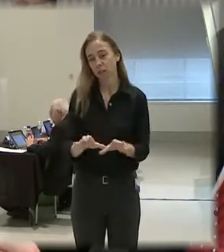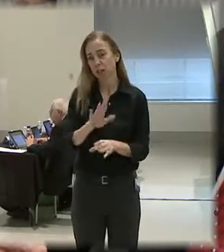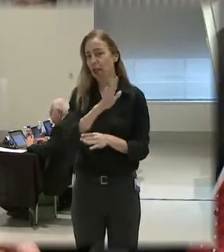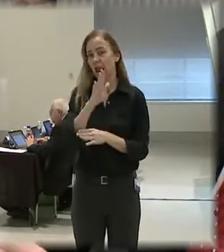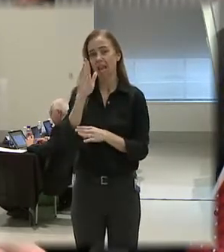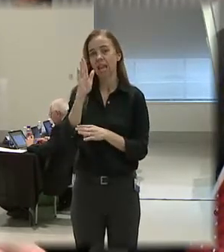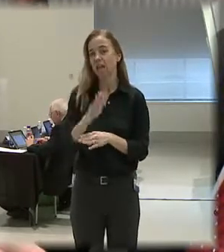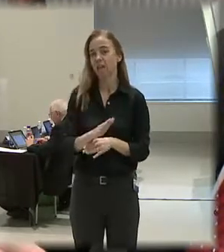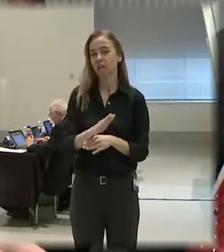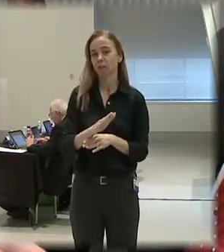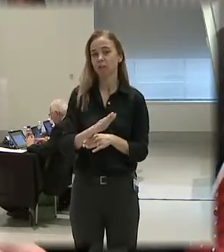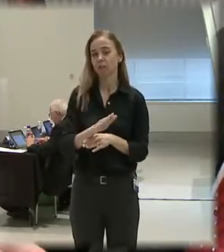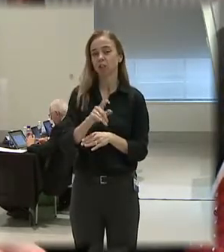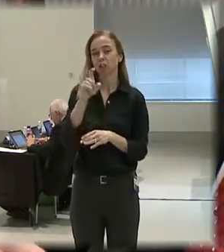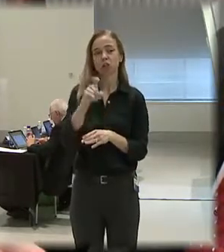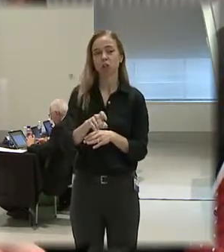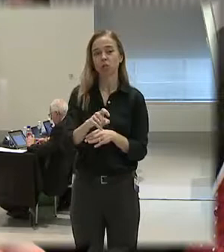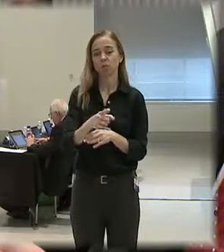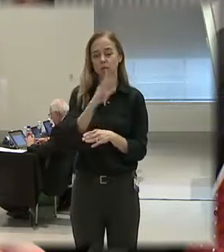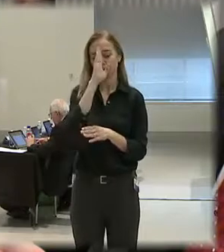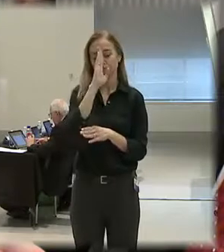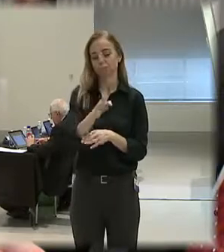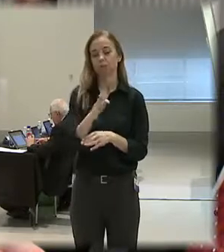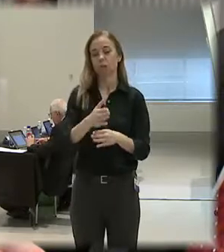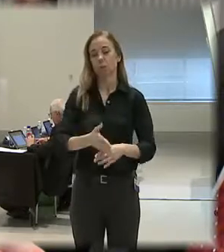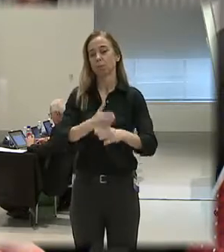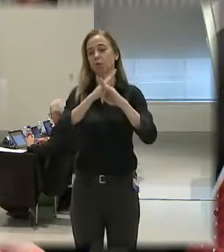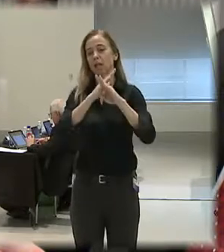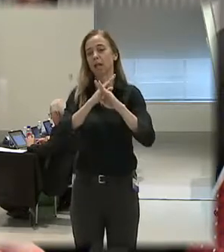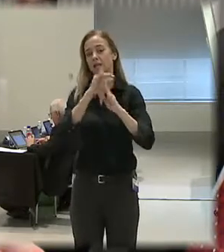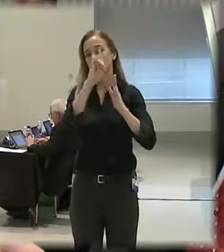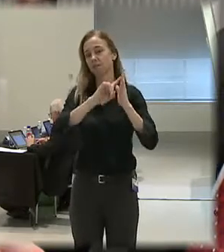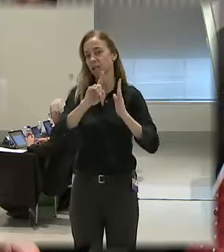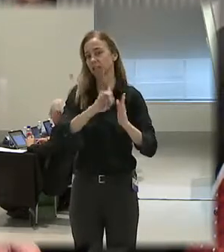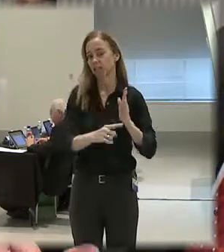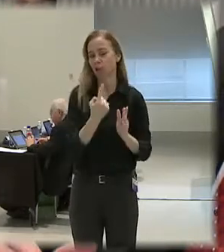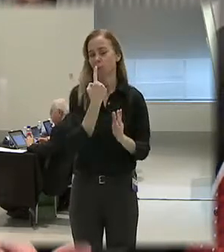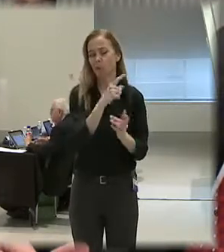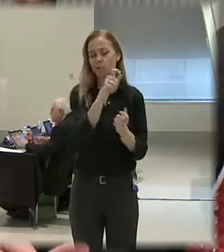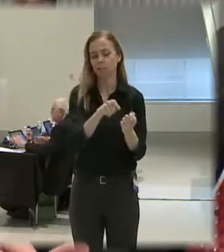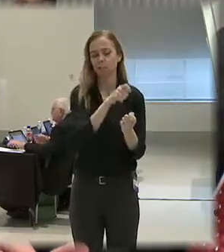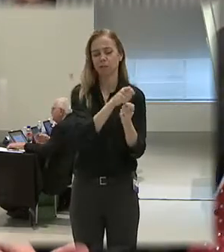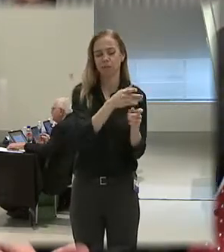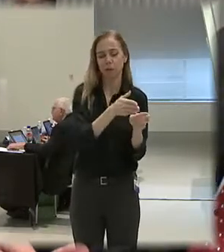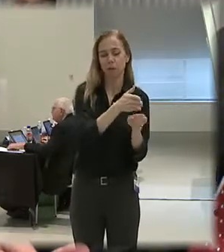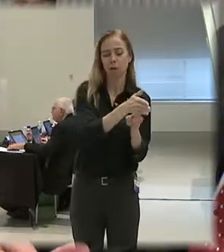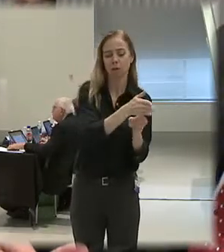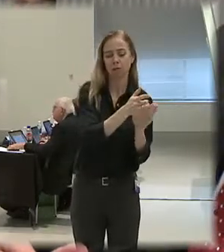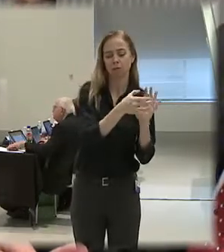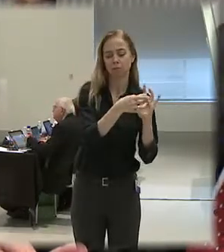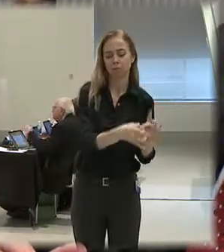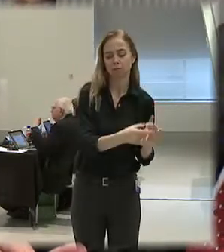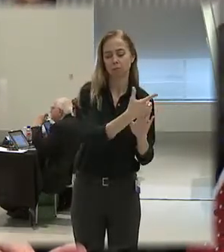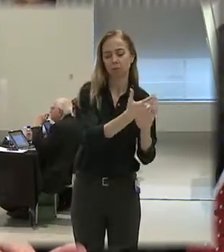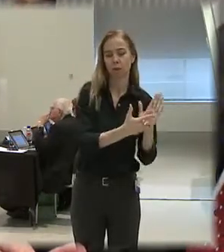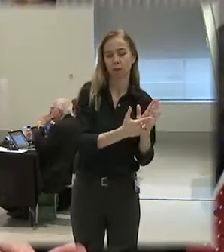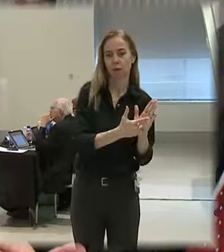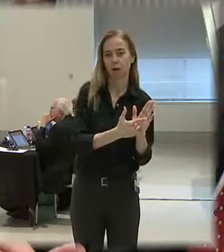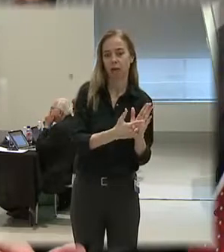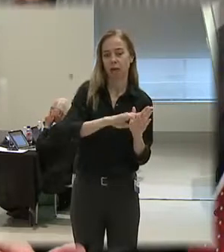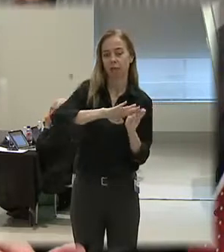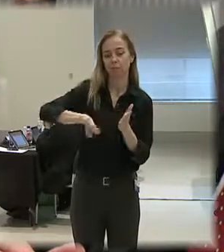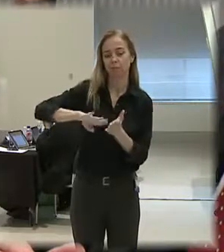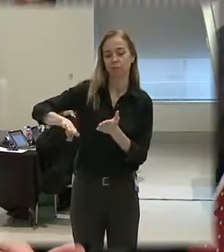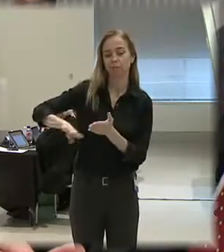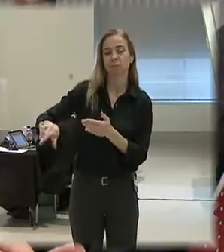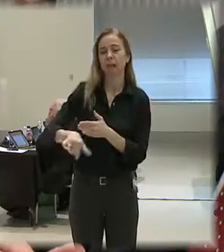be a blanket protection that if you are investigated for one particular area of the law, it exonerates you from any and